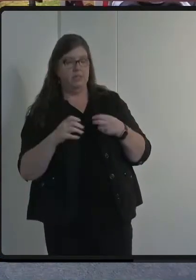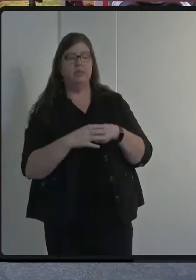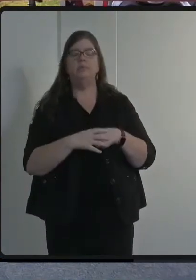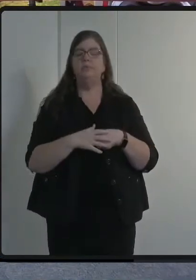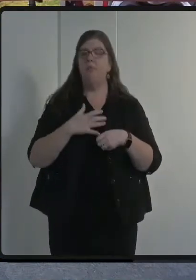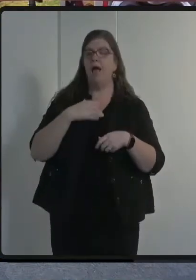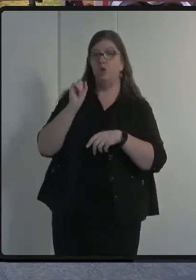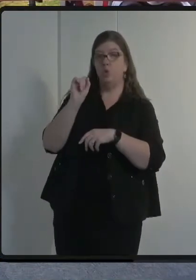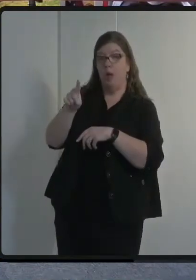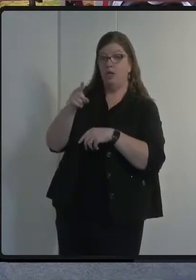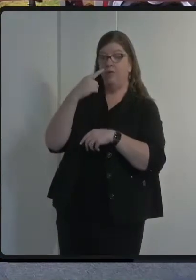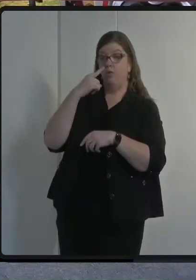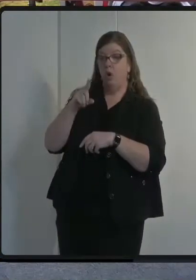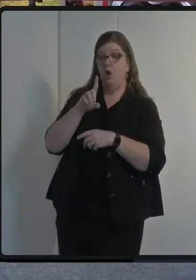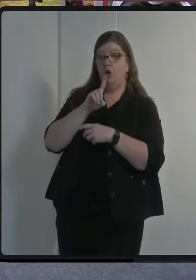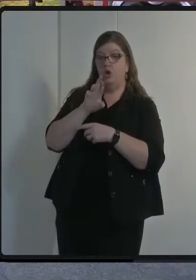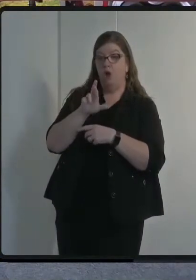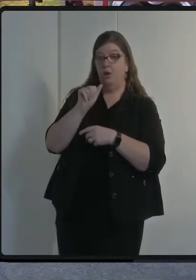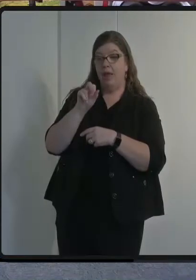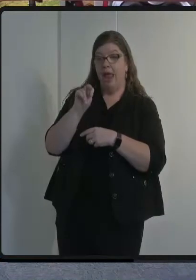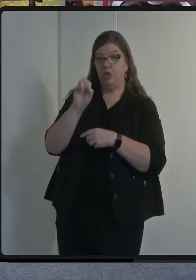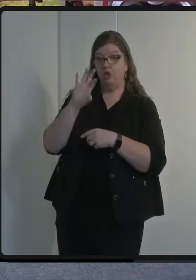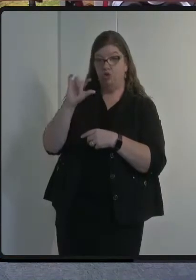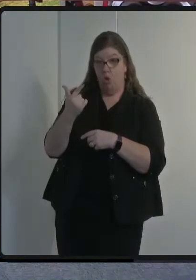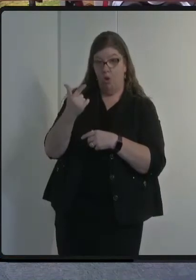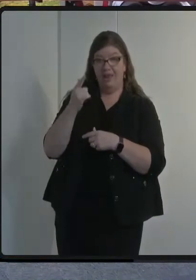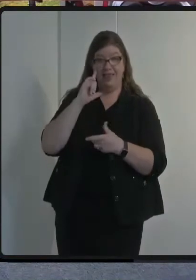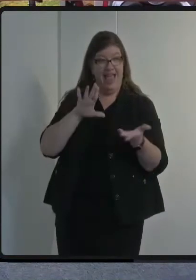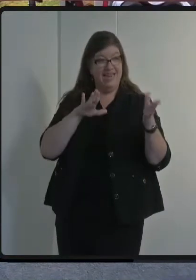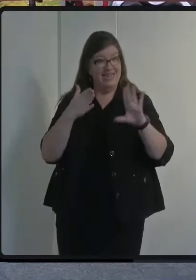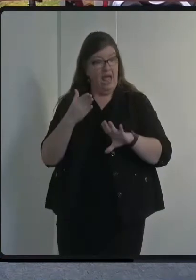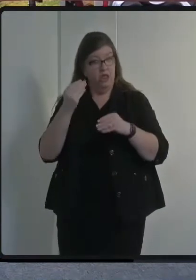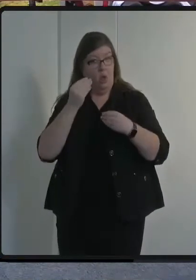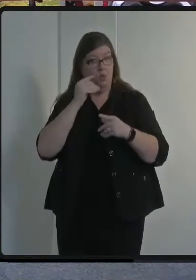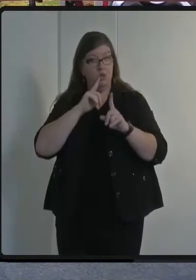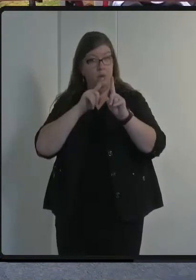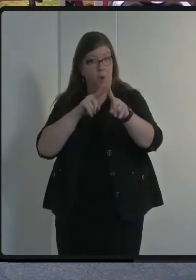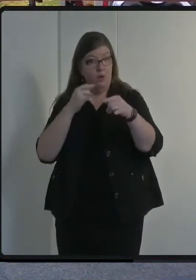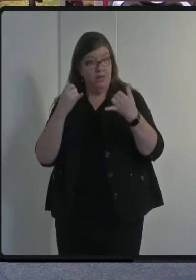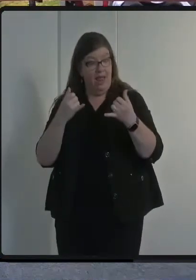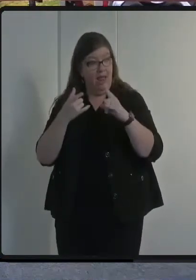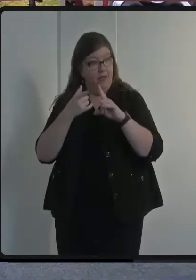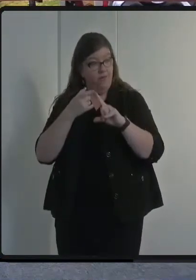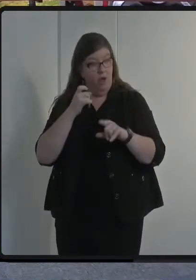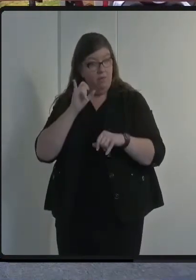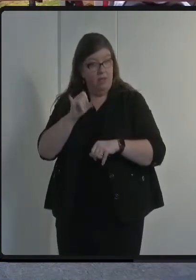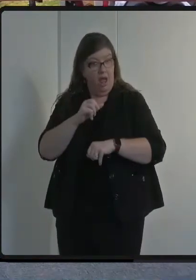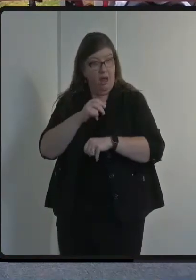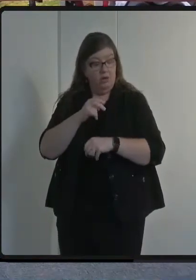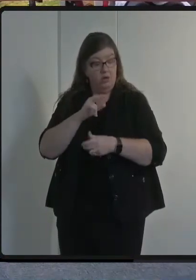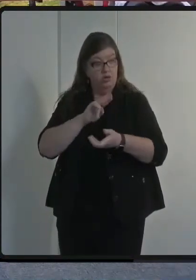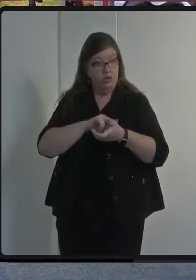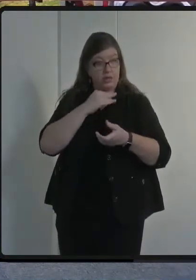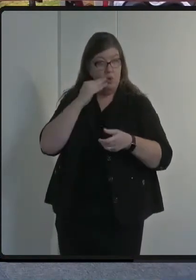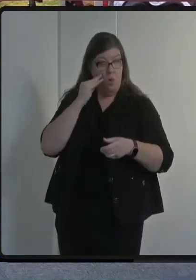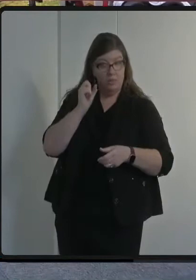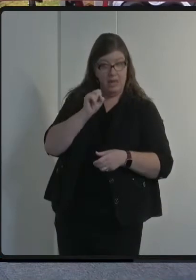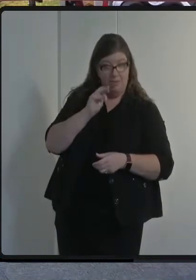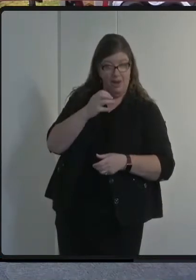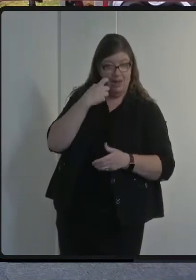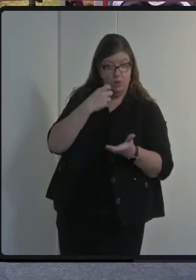is for Dr. Ansorg. The death reported today, was that from the congregate care facility in Santa Maria that you were